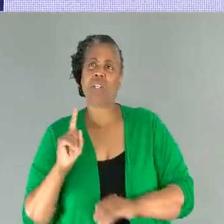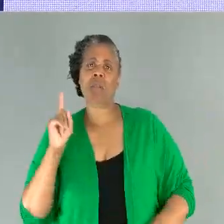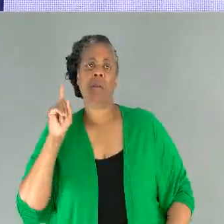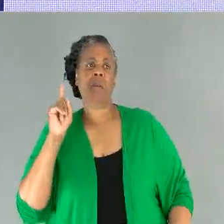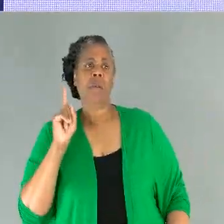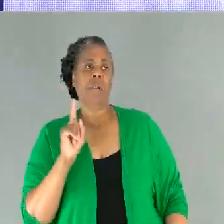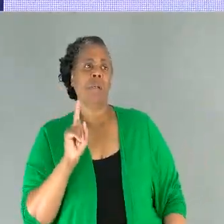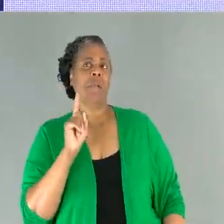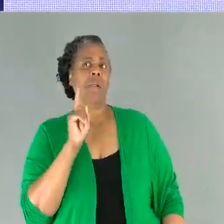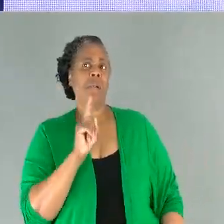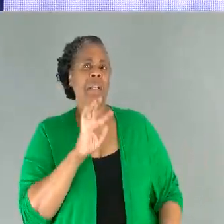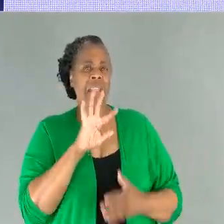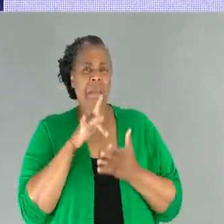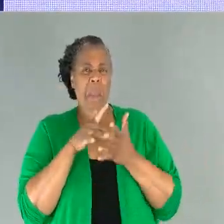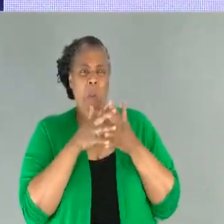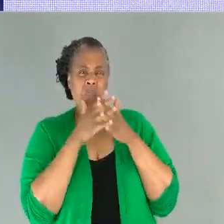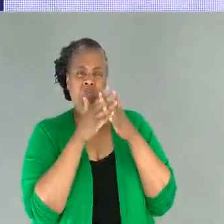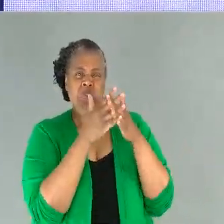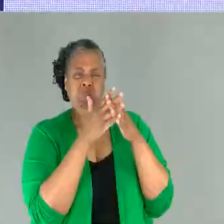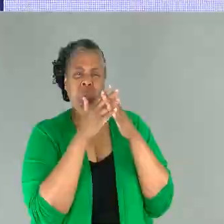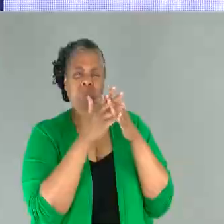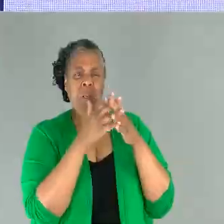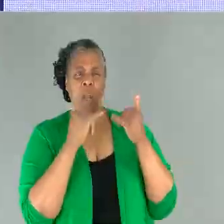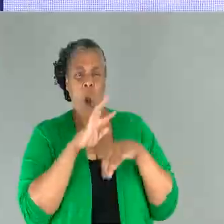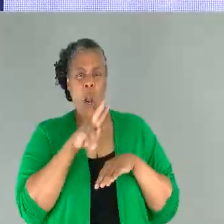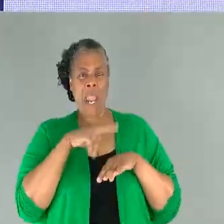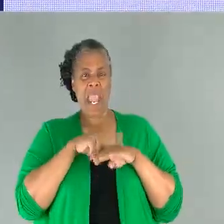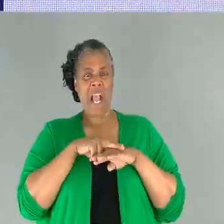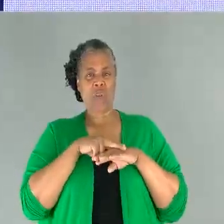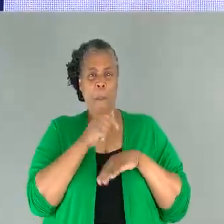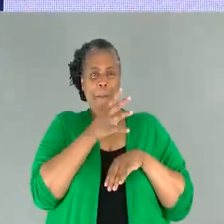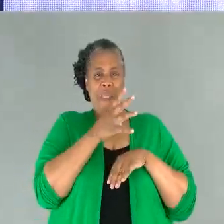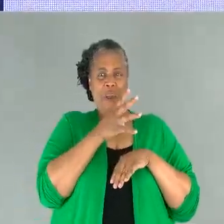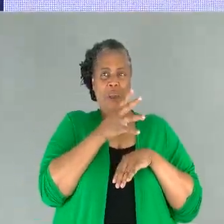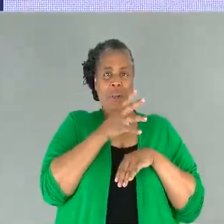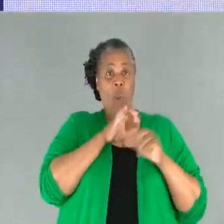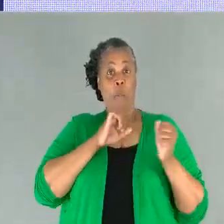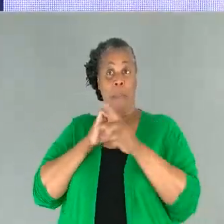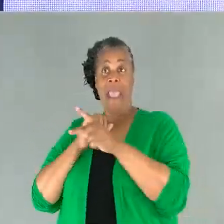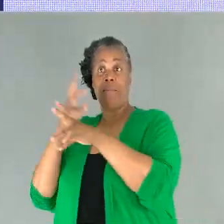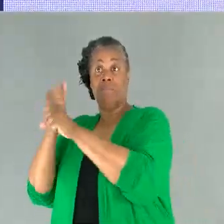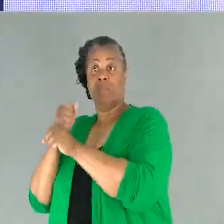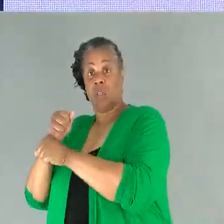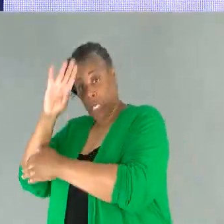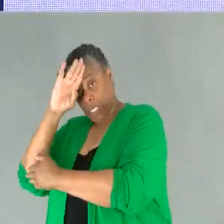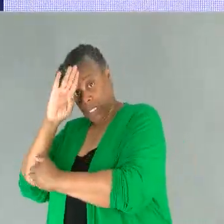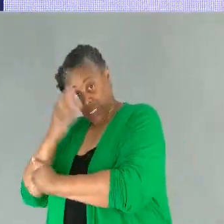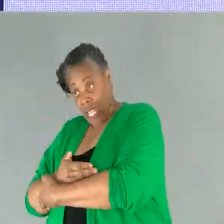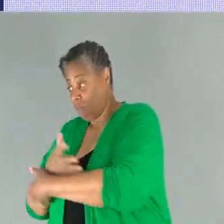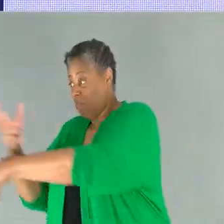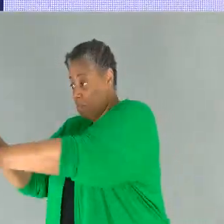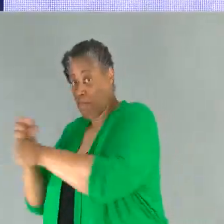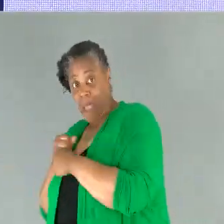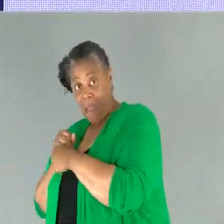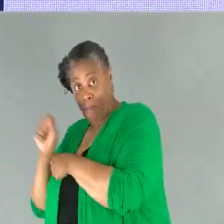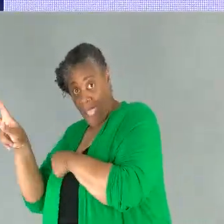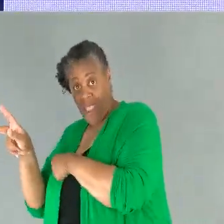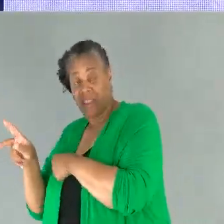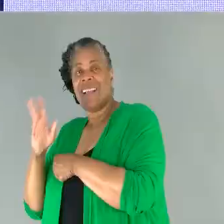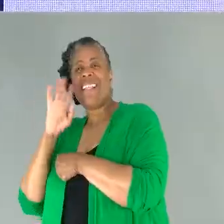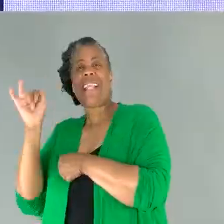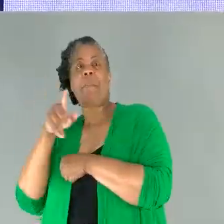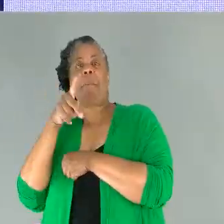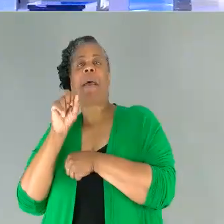back, she's in the middle seat, because in her natural self, she'd go back and get her child. Just like when Peninnah